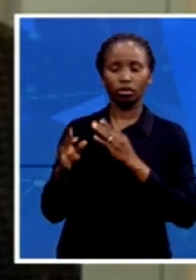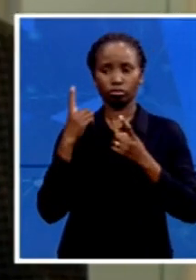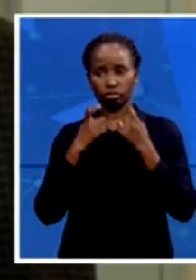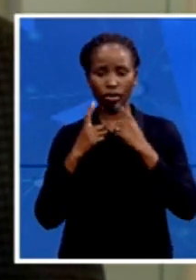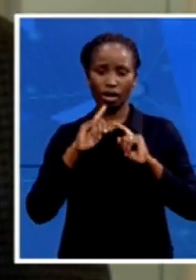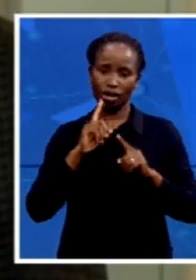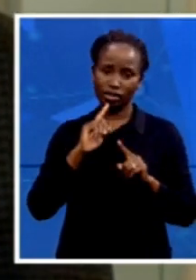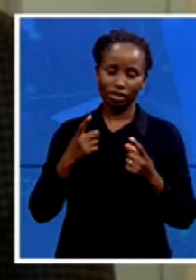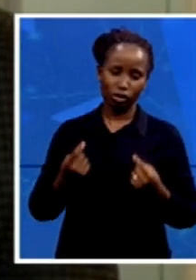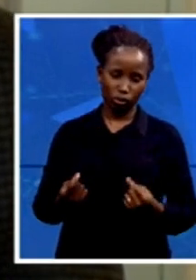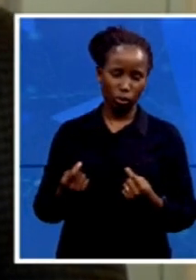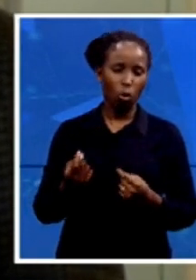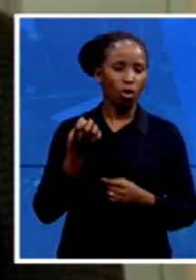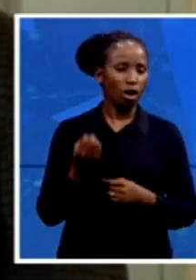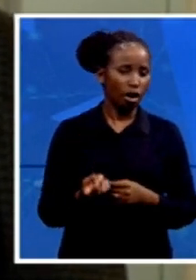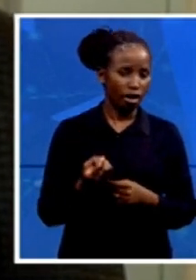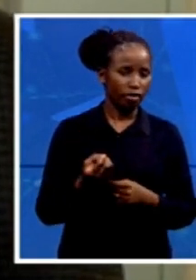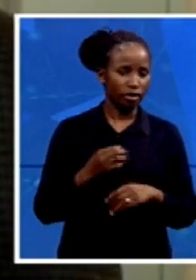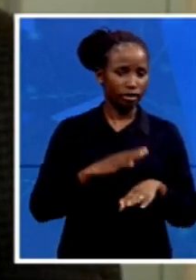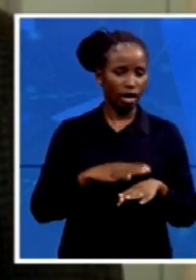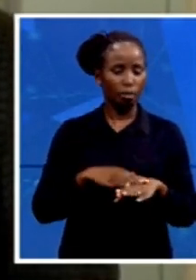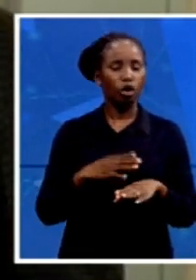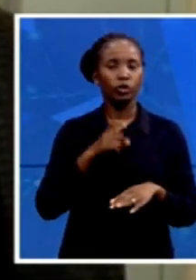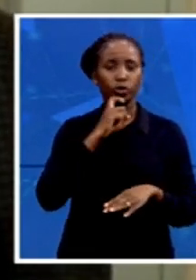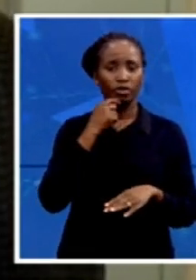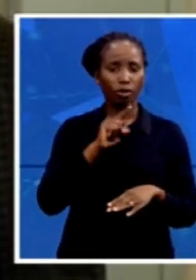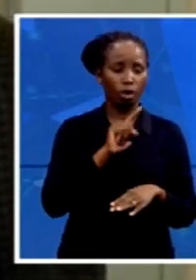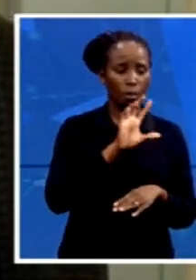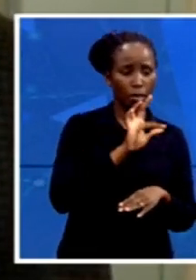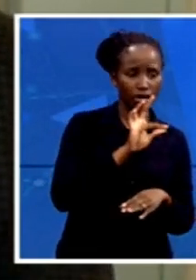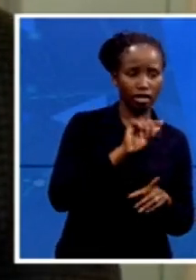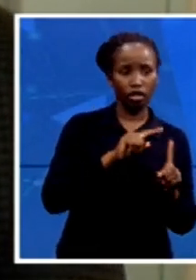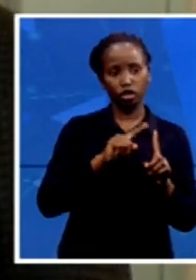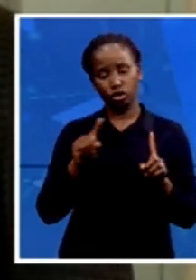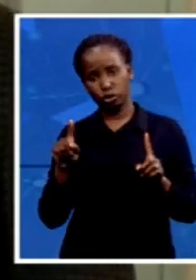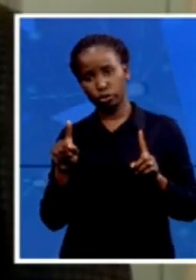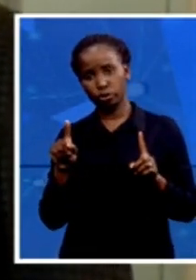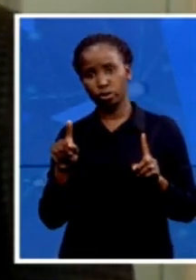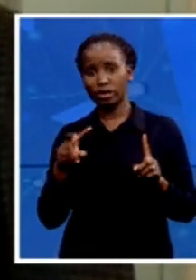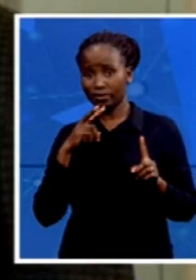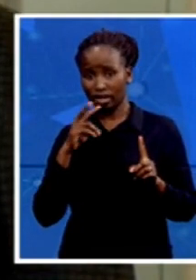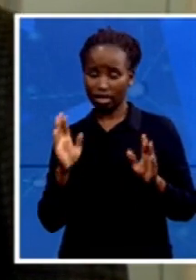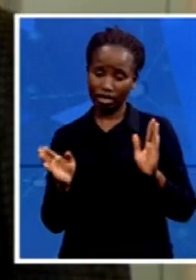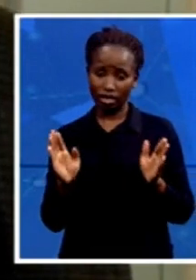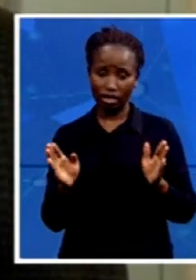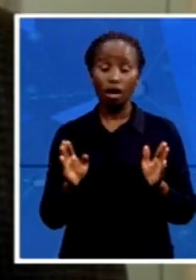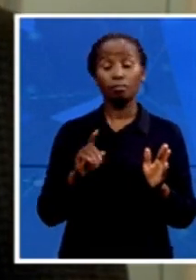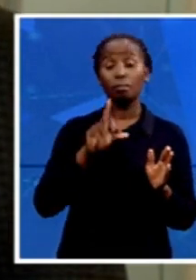be from Monday to Thursday, where essentially we'll be doing robotic cases Monday to Thursday. So it is essentially going to